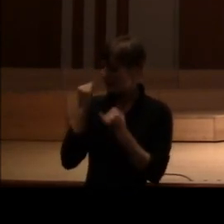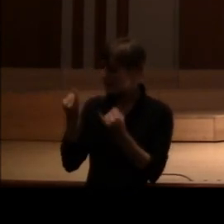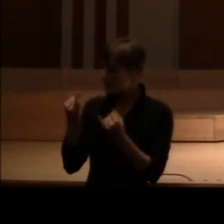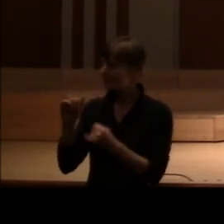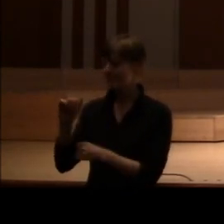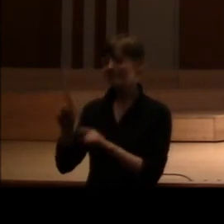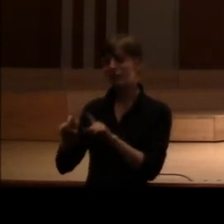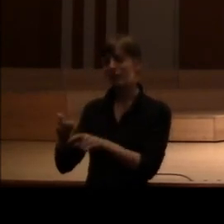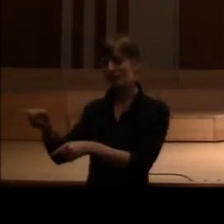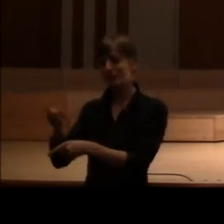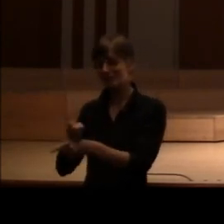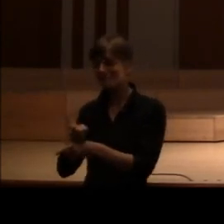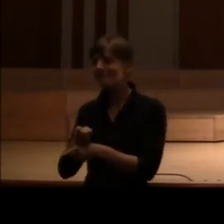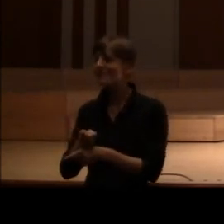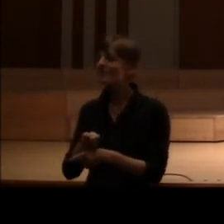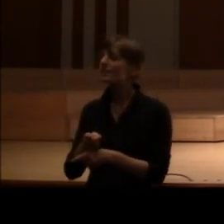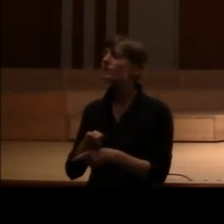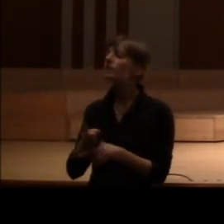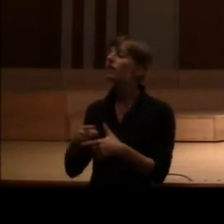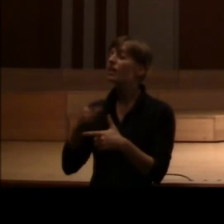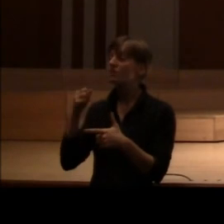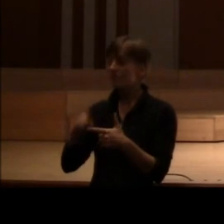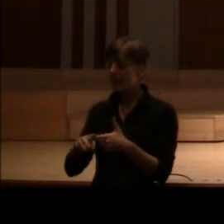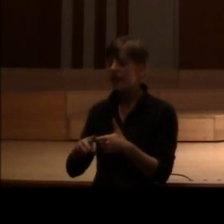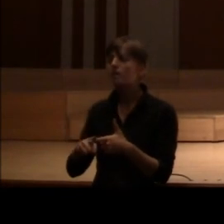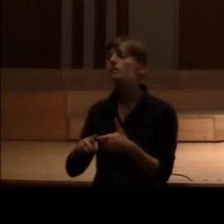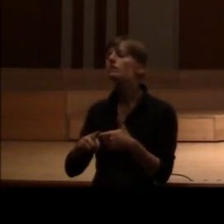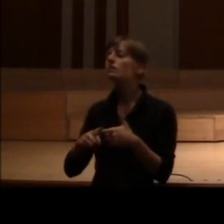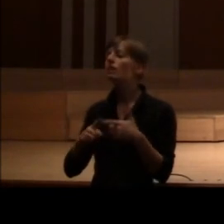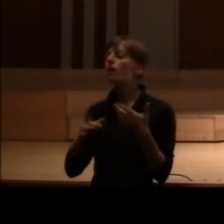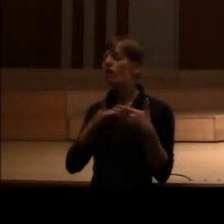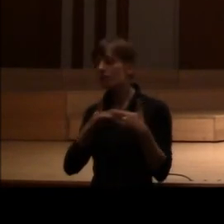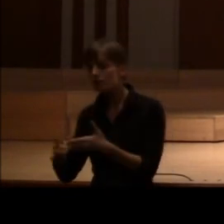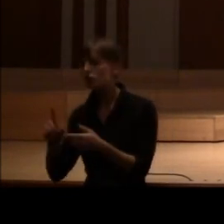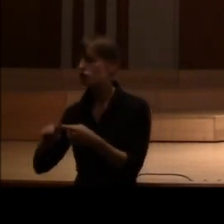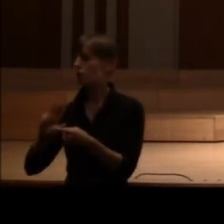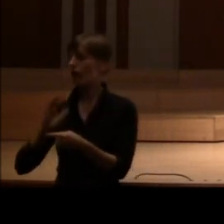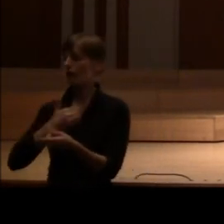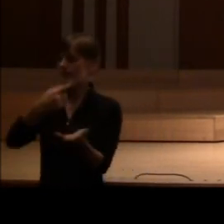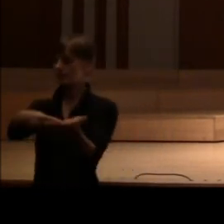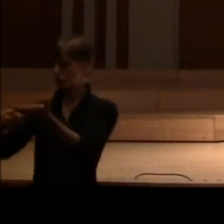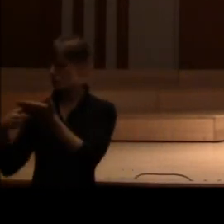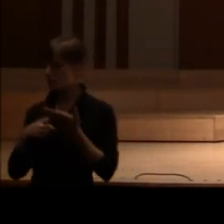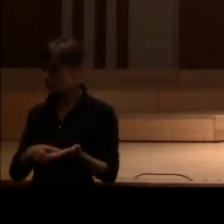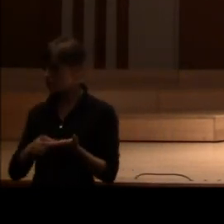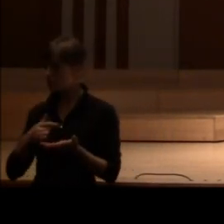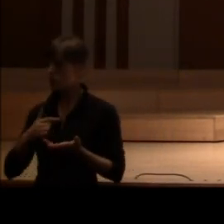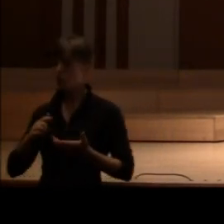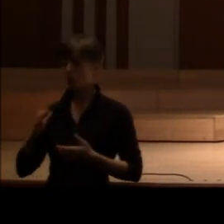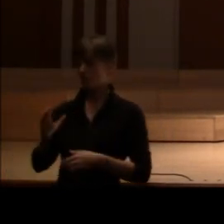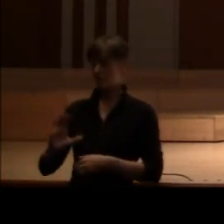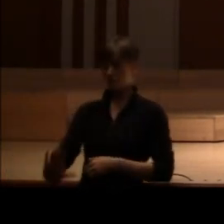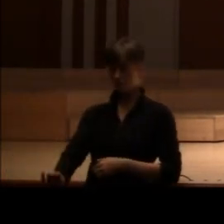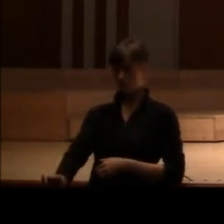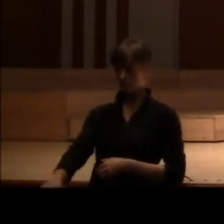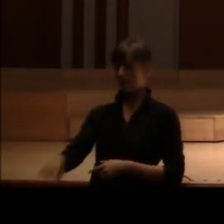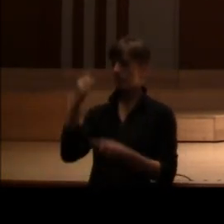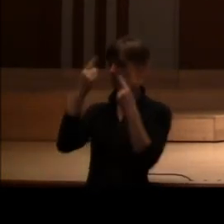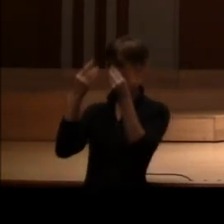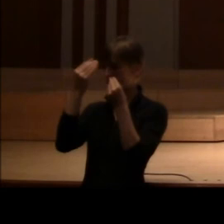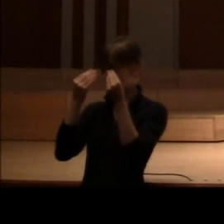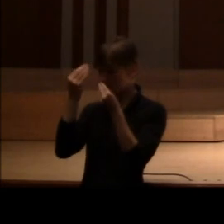class collaboratively, to then drive the writing instruction in the classroom. Great. So giving them that ownership piece and that